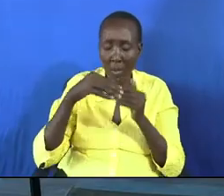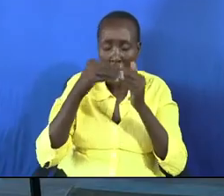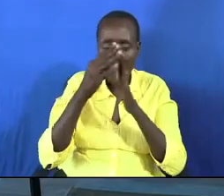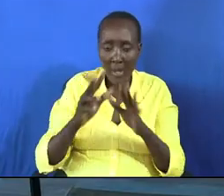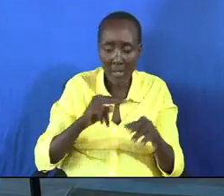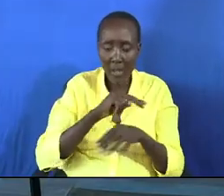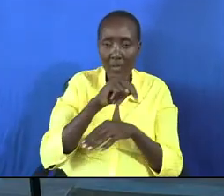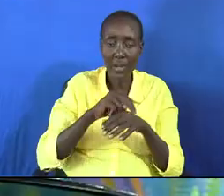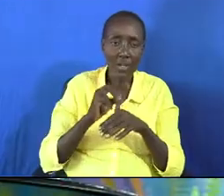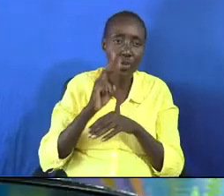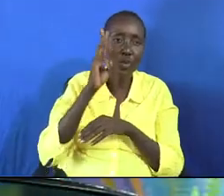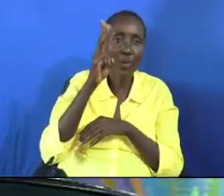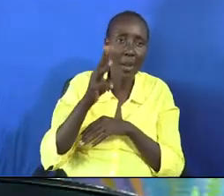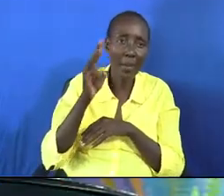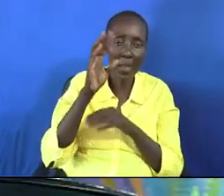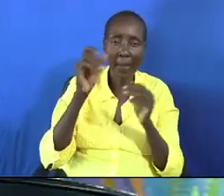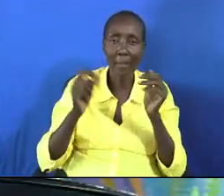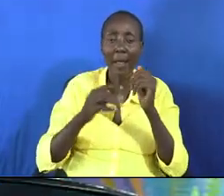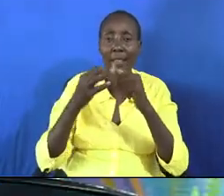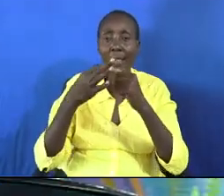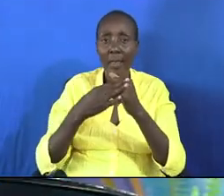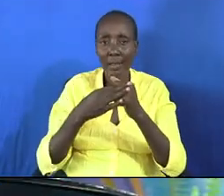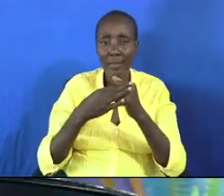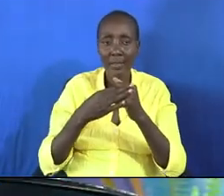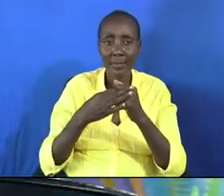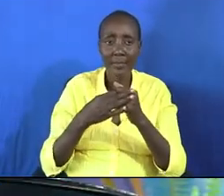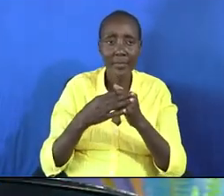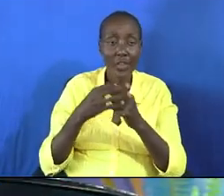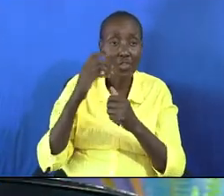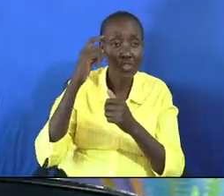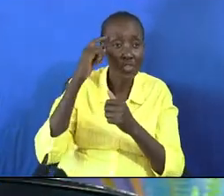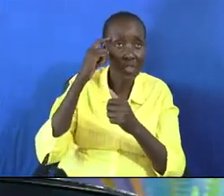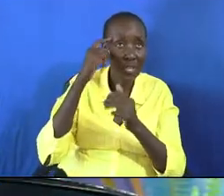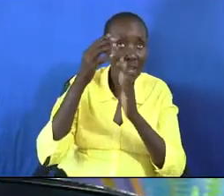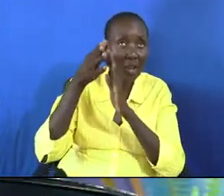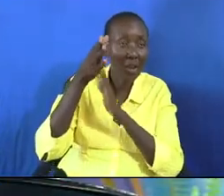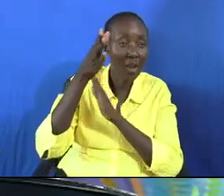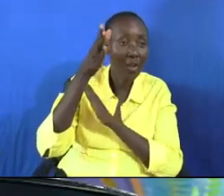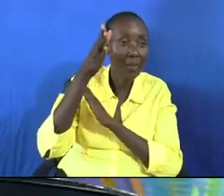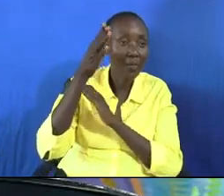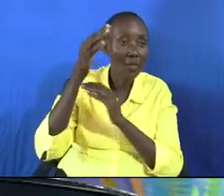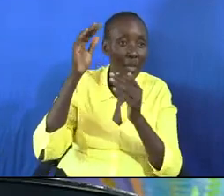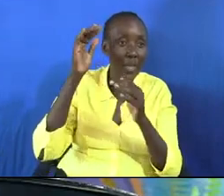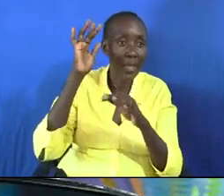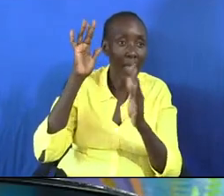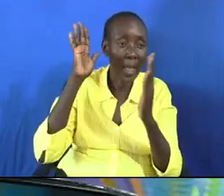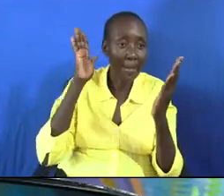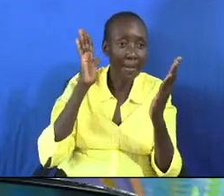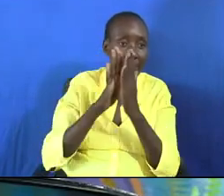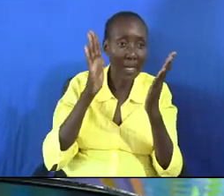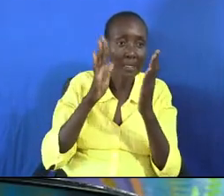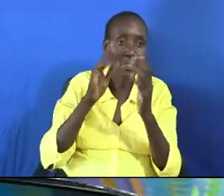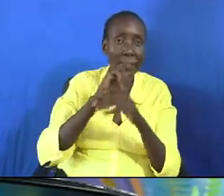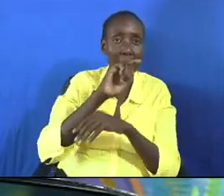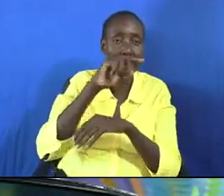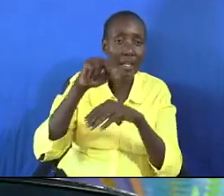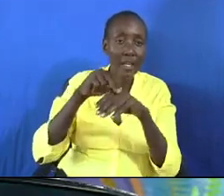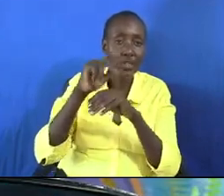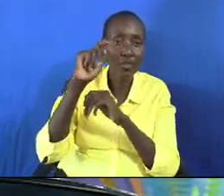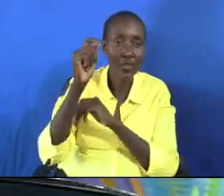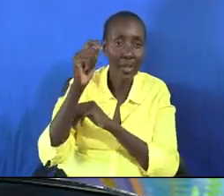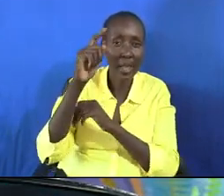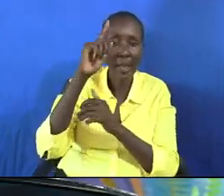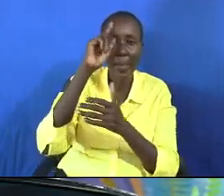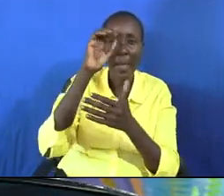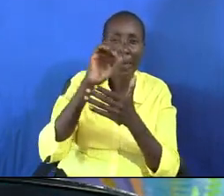of this nation is going to be. How do you think we could impact the nation of Kenya? I believe